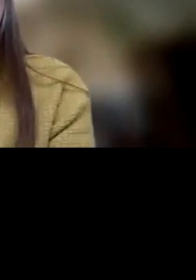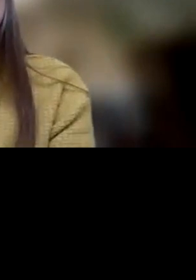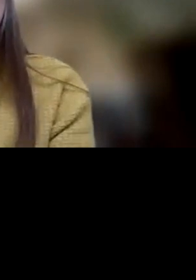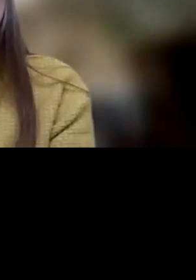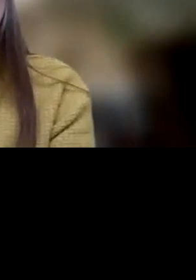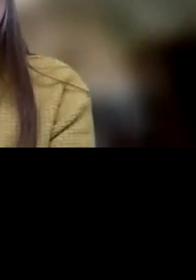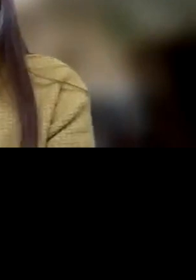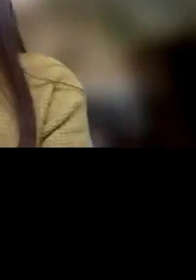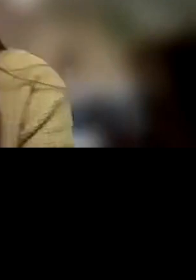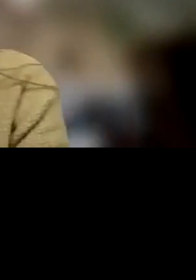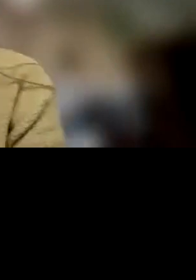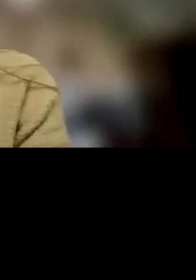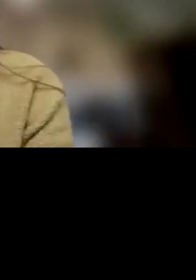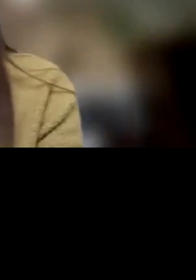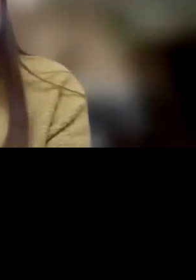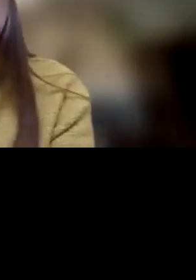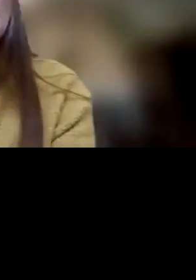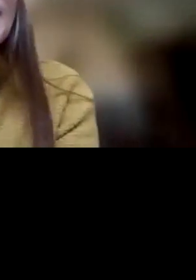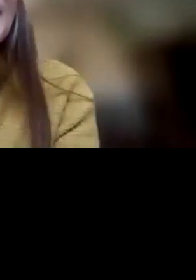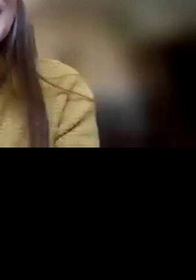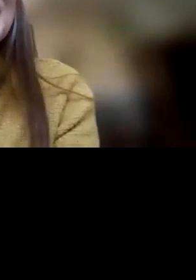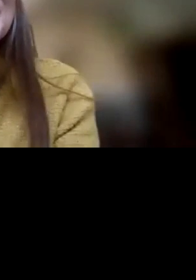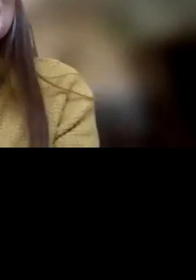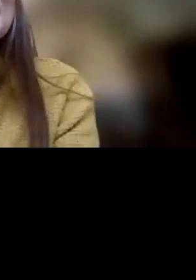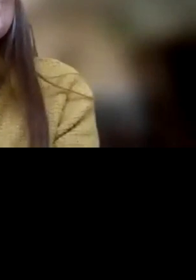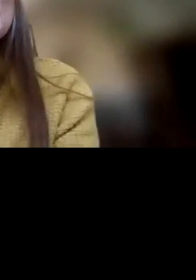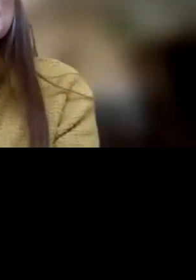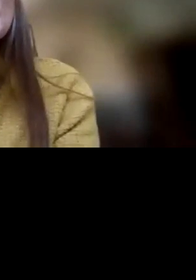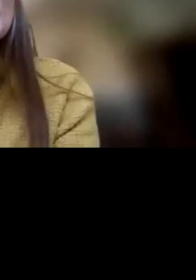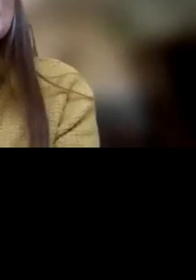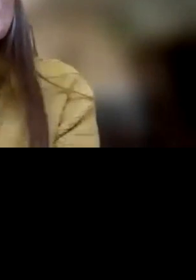I'm just looking to see. I know we're just running out of time here.